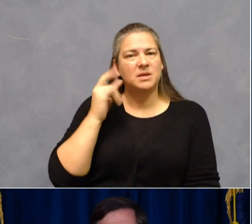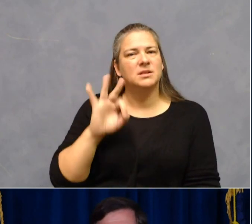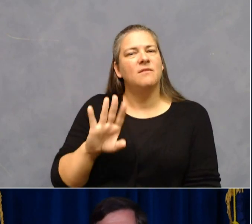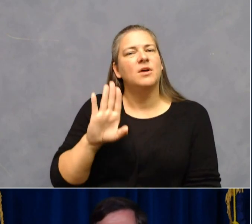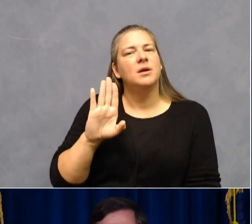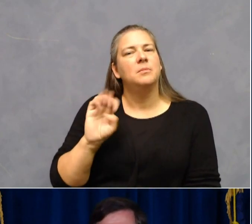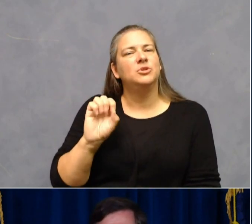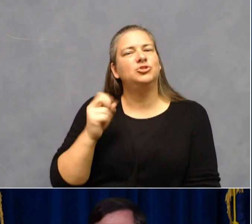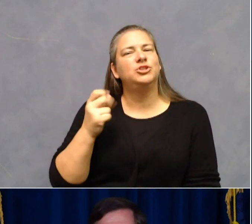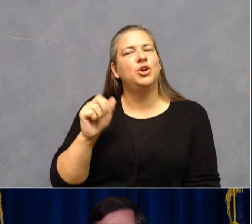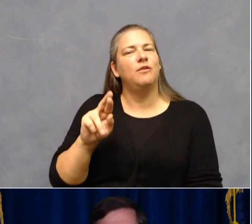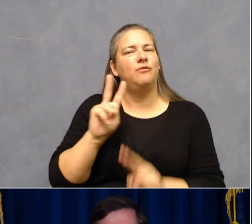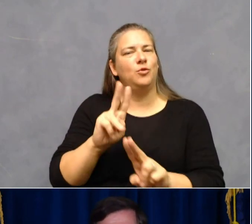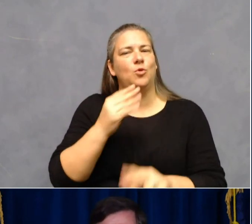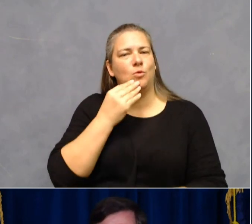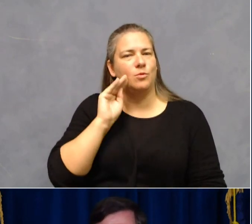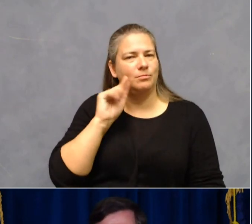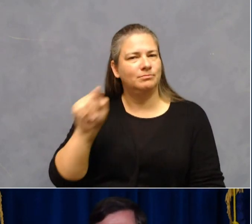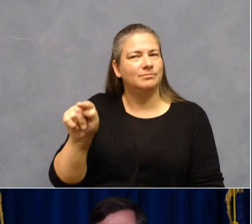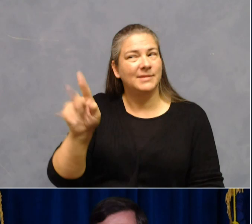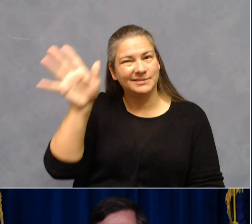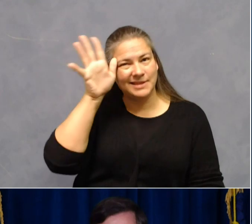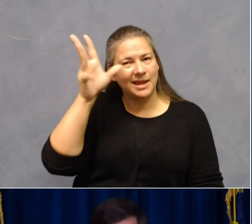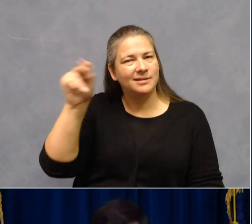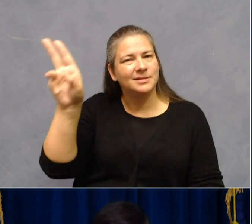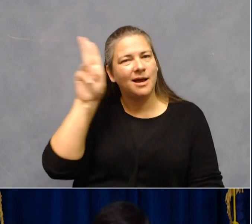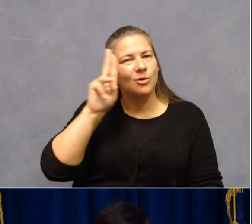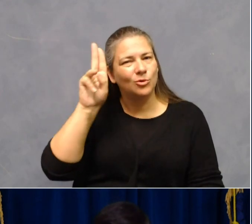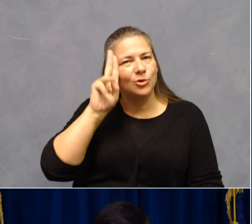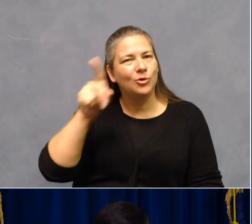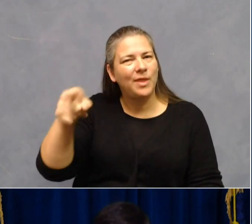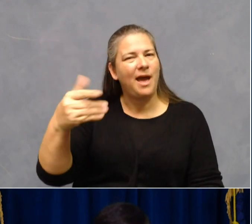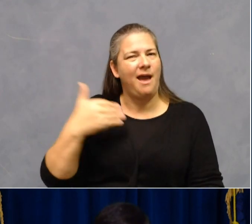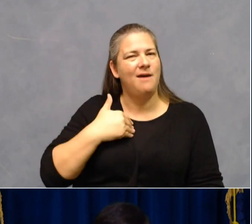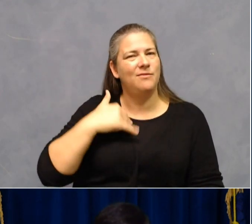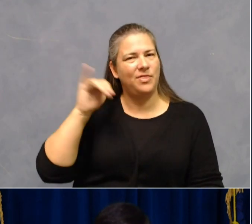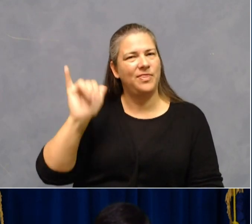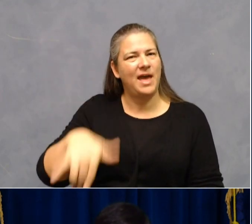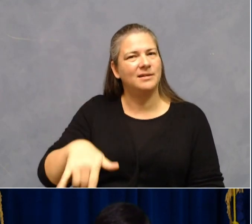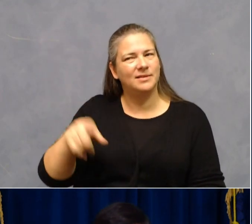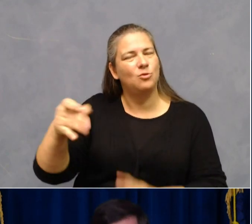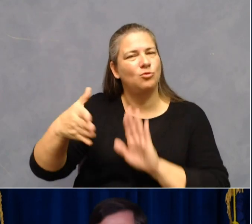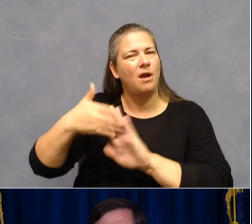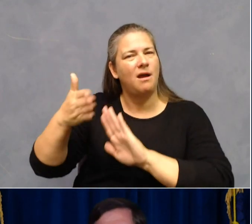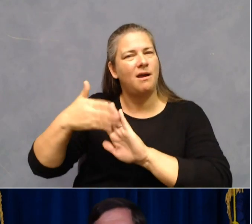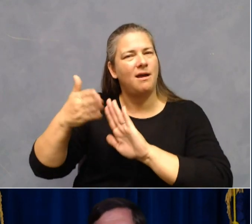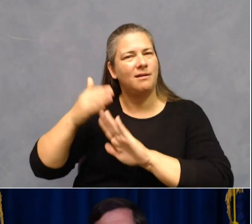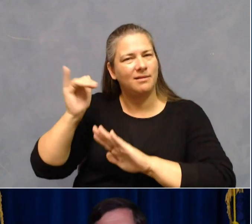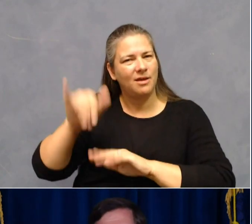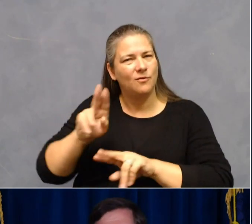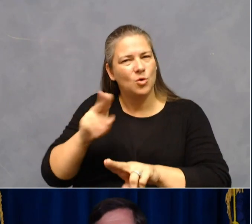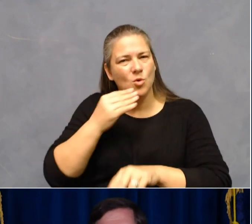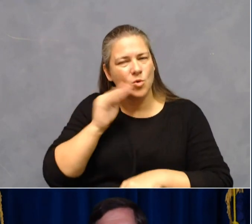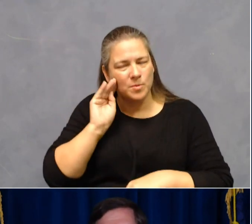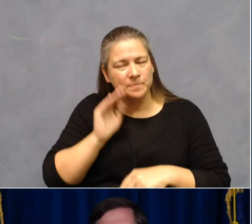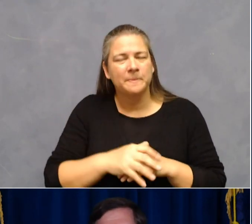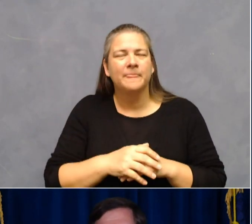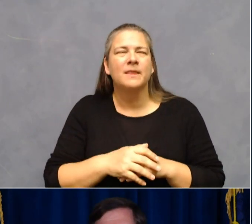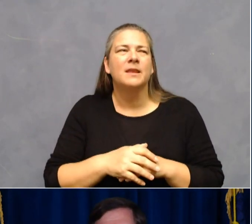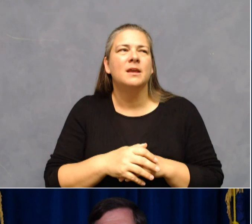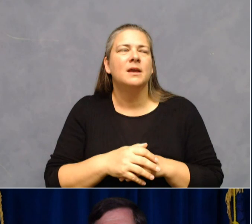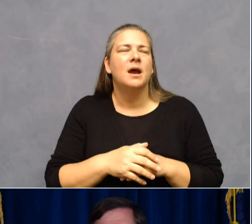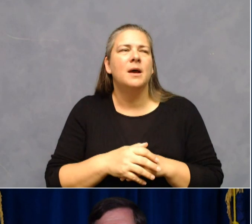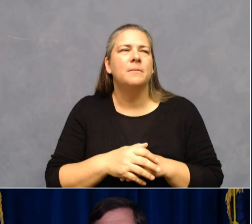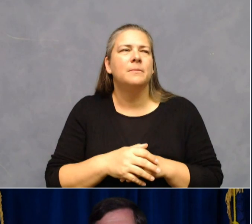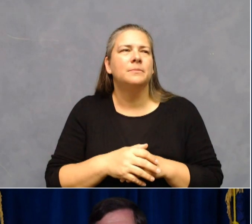his dad and one of his uncles had run. Understand the importance of